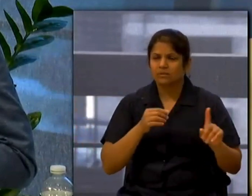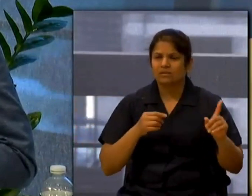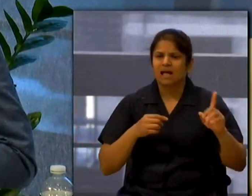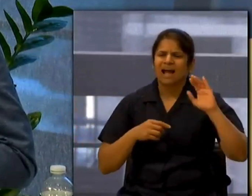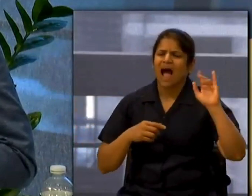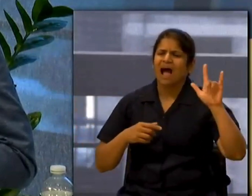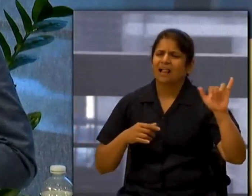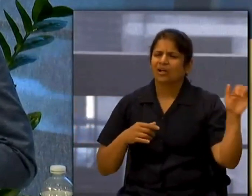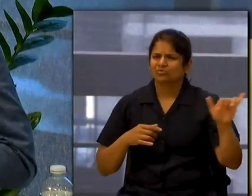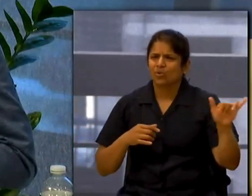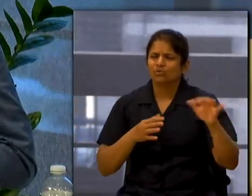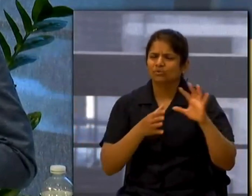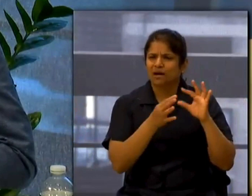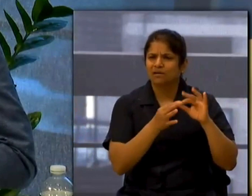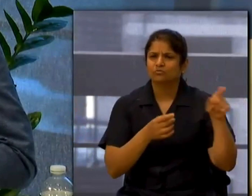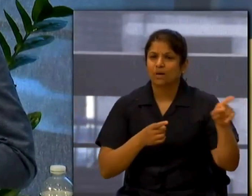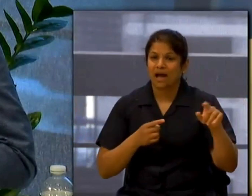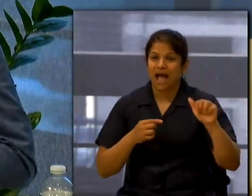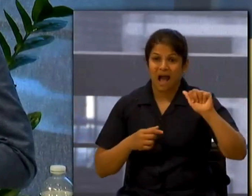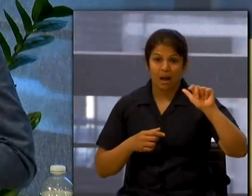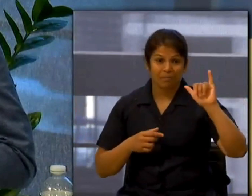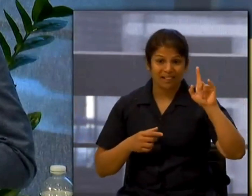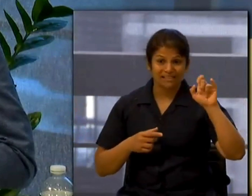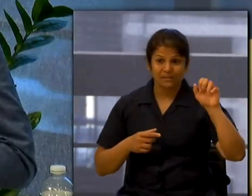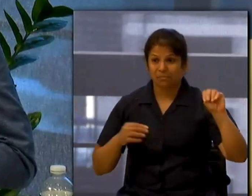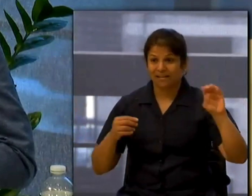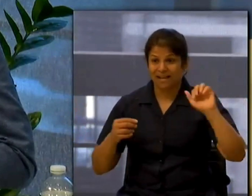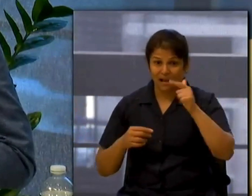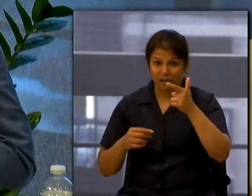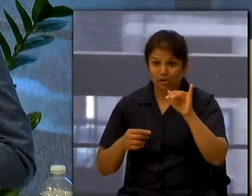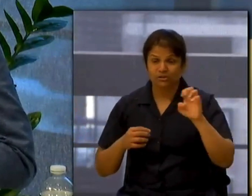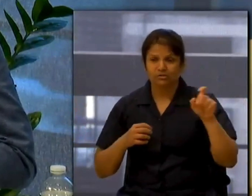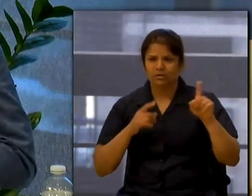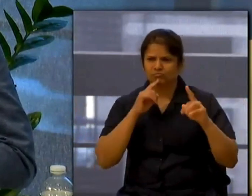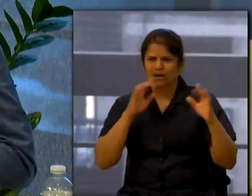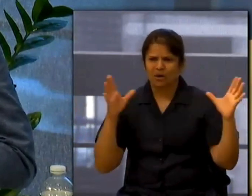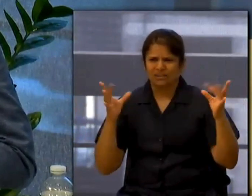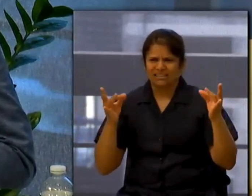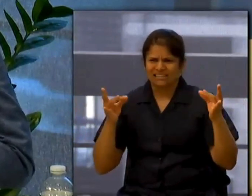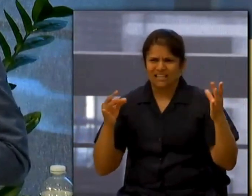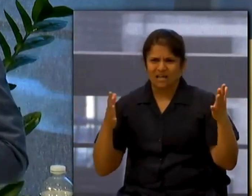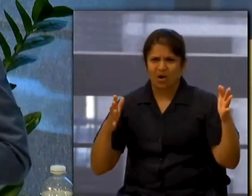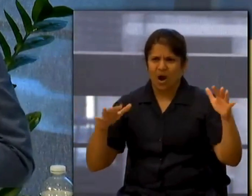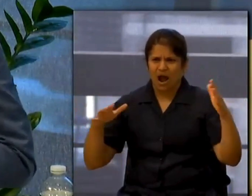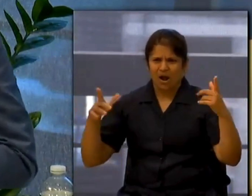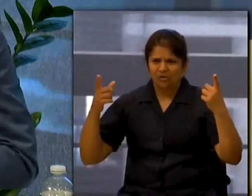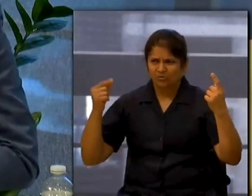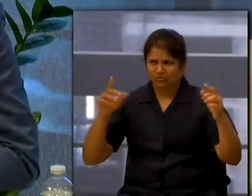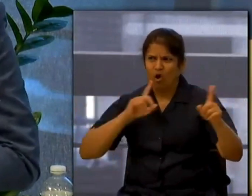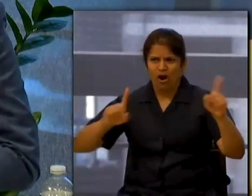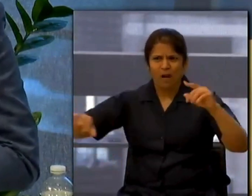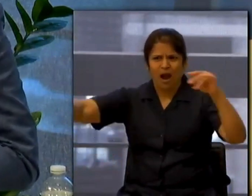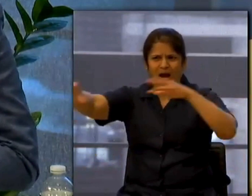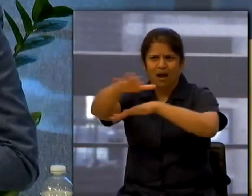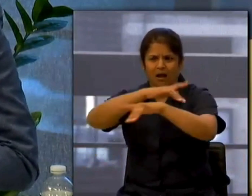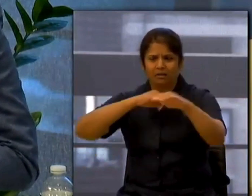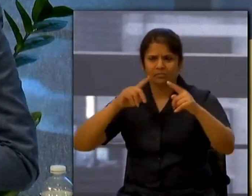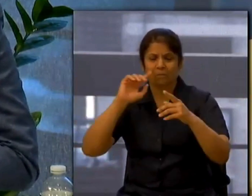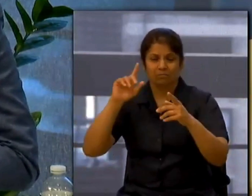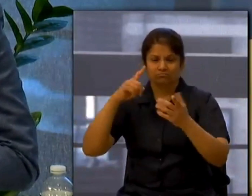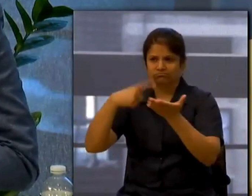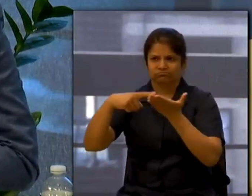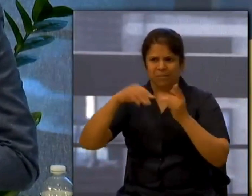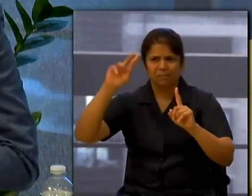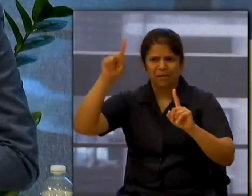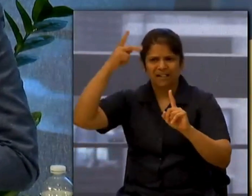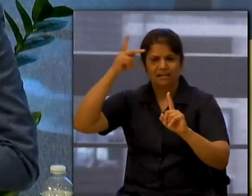of ageism and ableism in the national discourse, but in particular in Washington, D.C., where we saw it play out with Senator